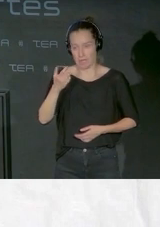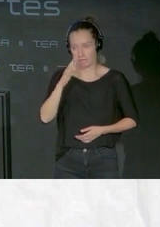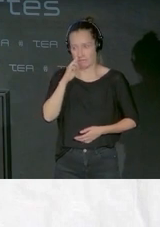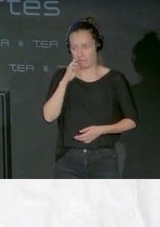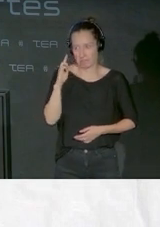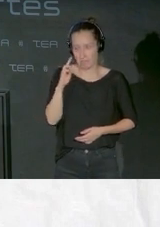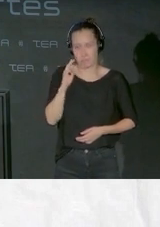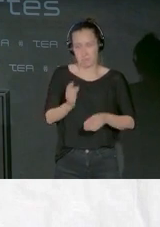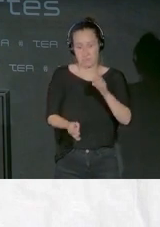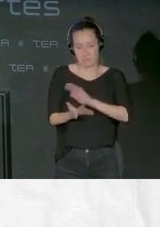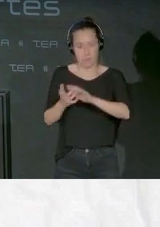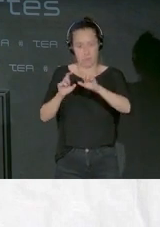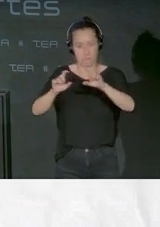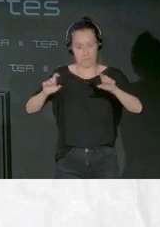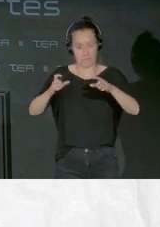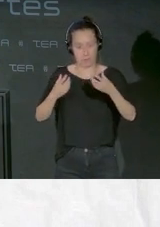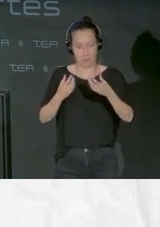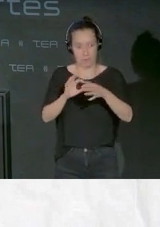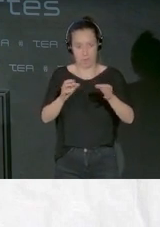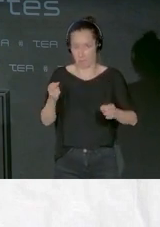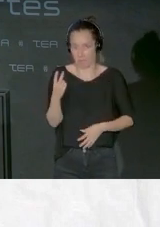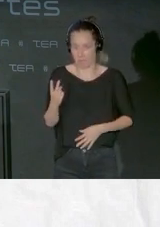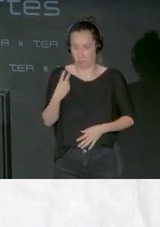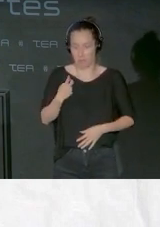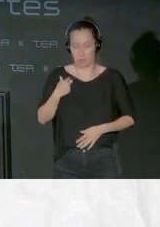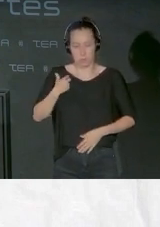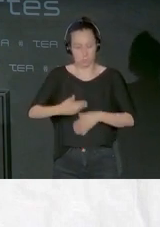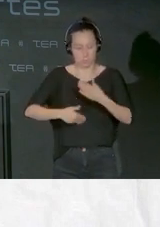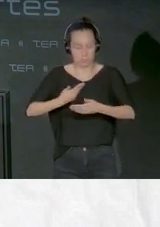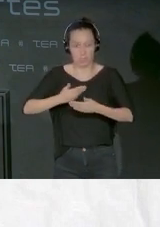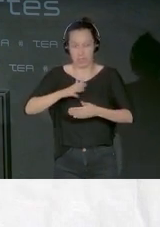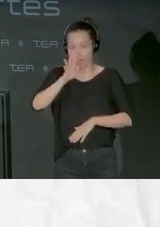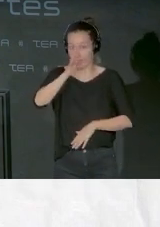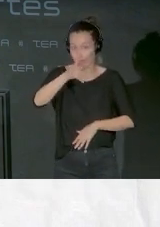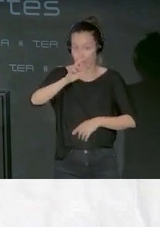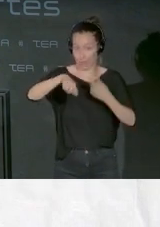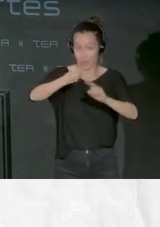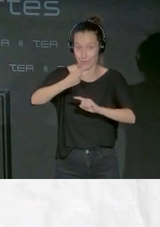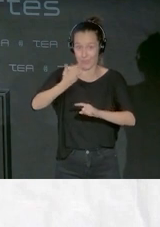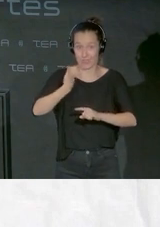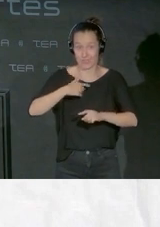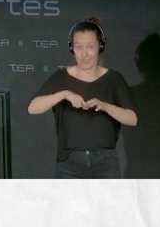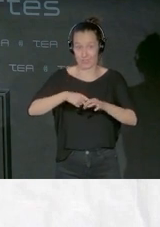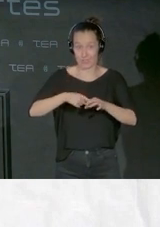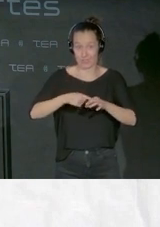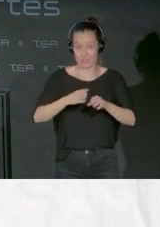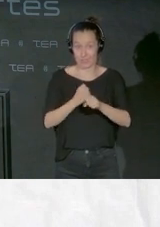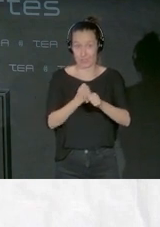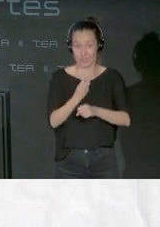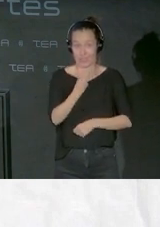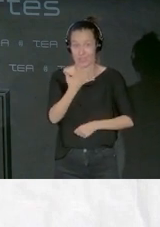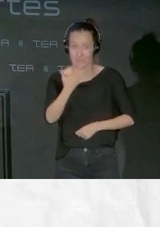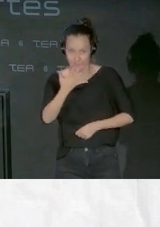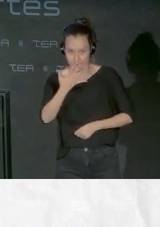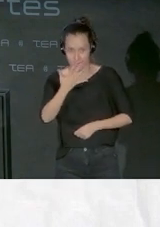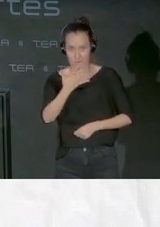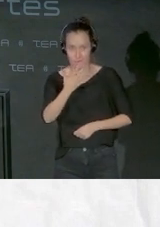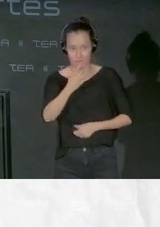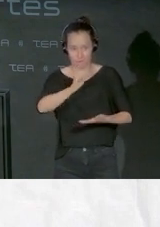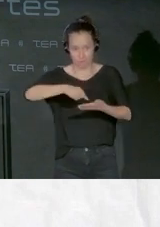Within 5 years there was 35 individuals working for him, and he was saying, look, I'm brilliant in terms of